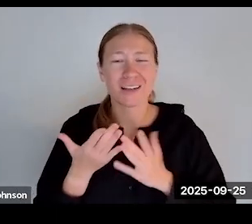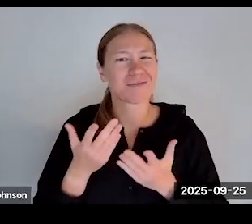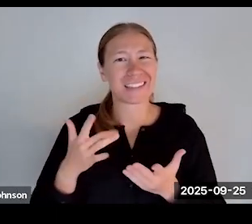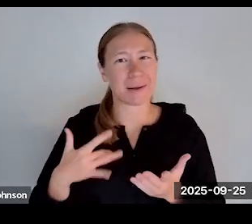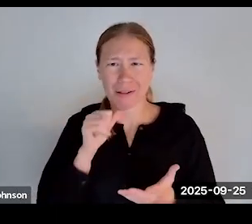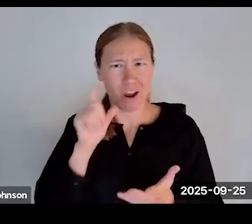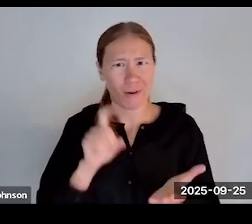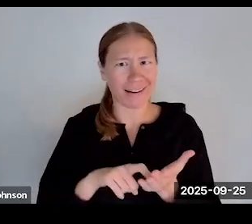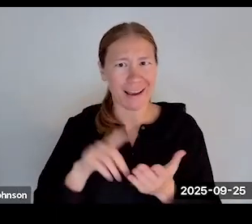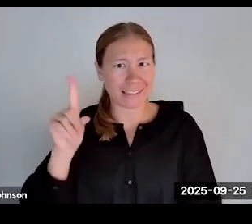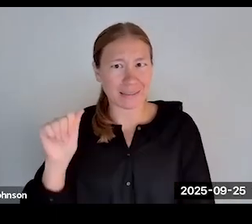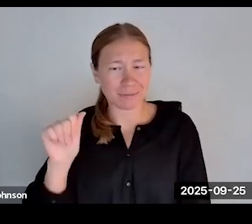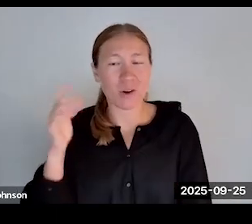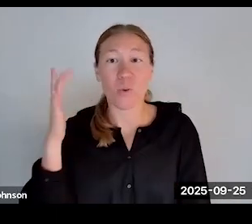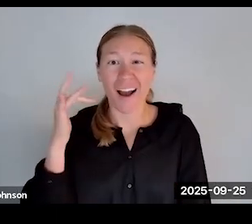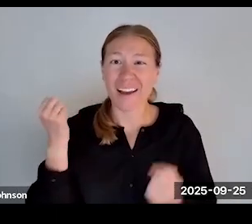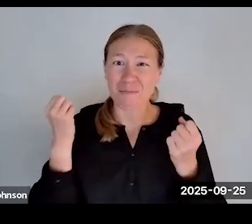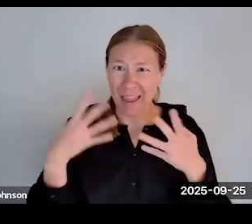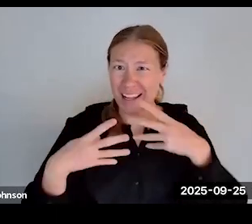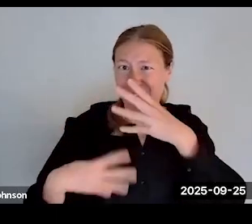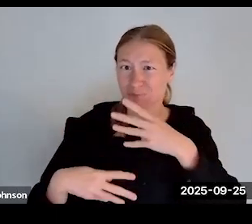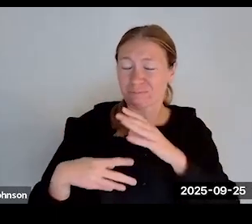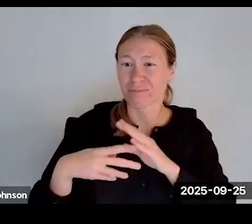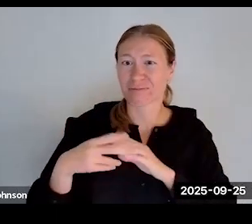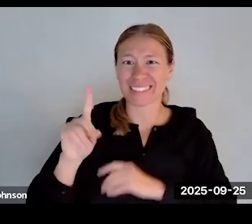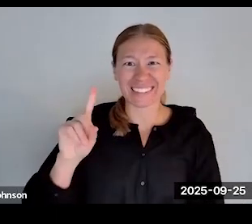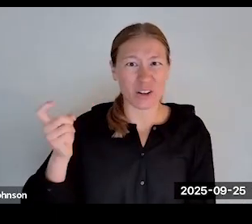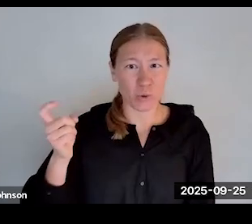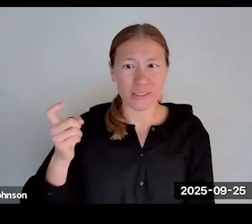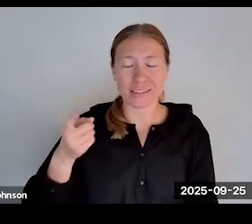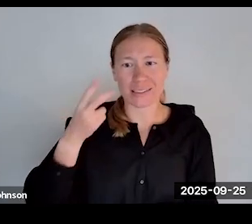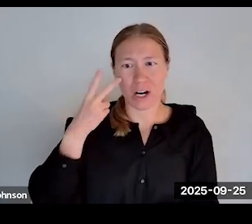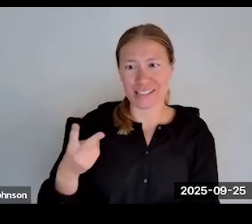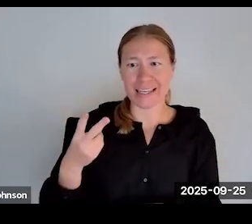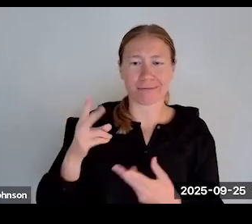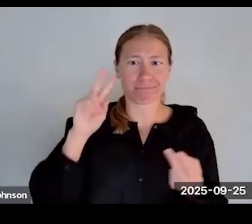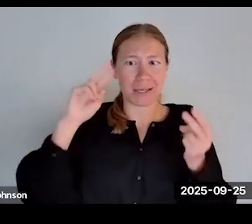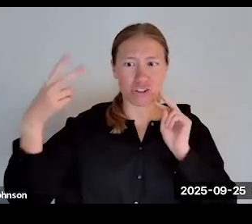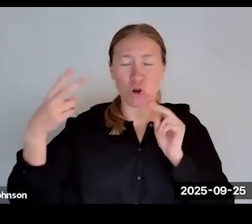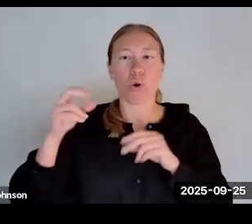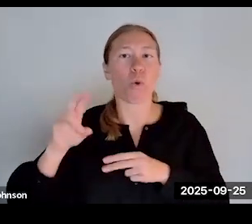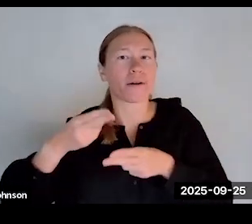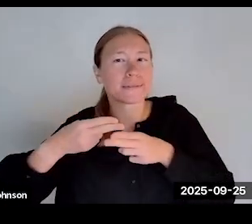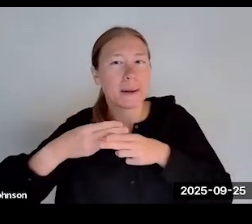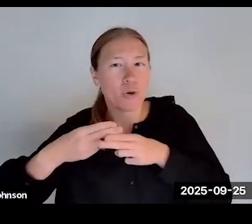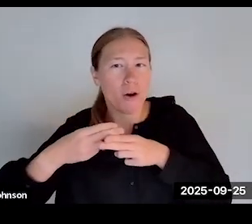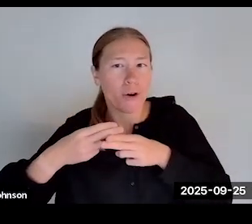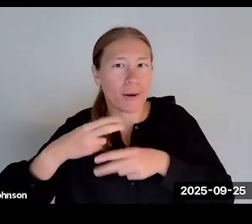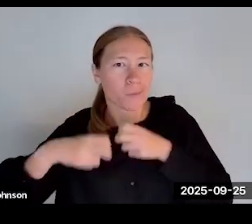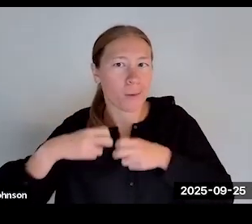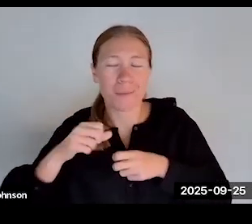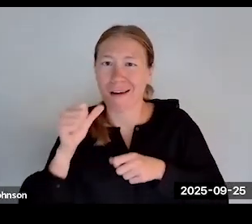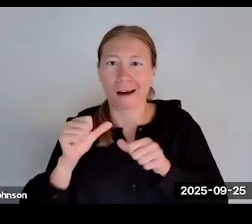because many of these diagnoses are stigmatized or misunderstood or seen as temporary issues rather than long